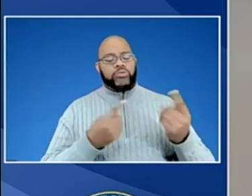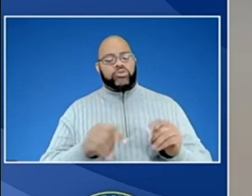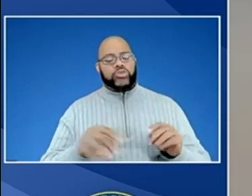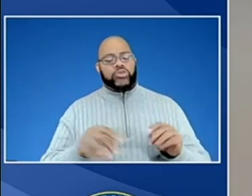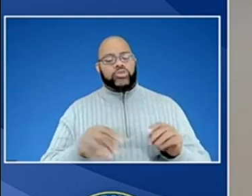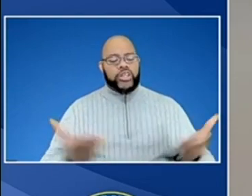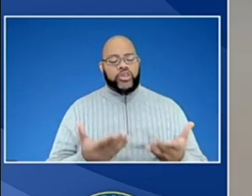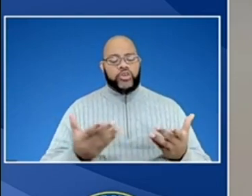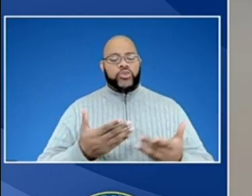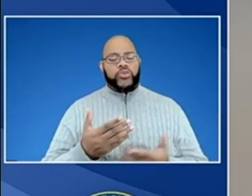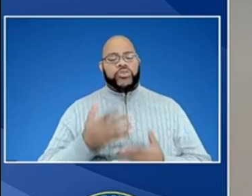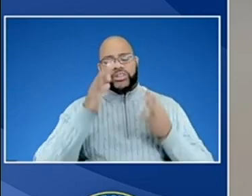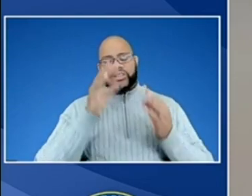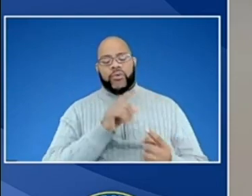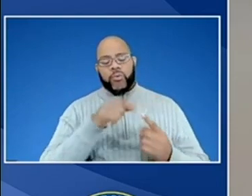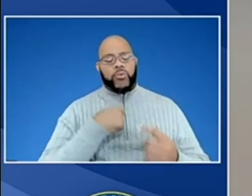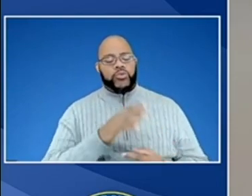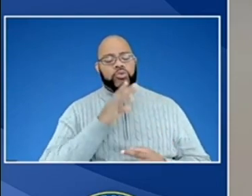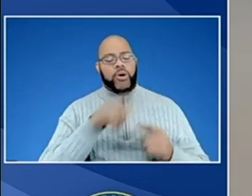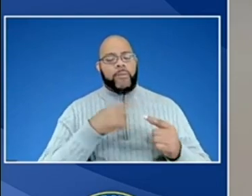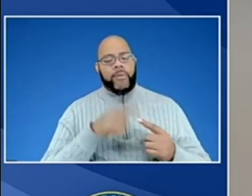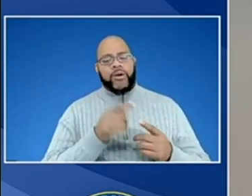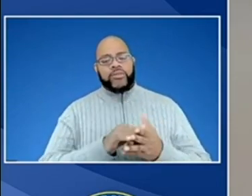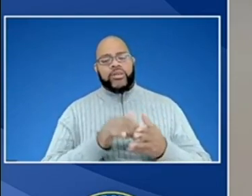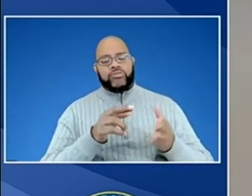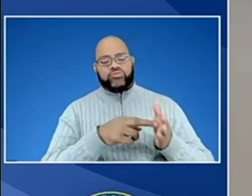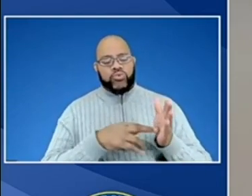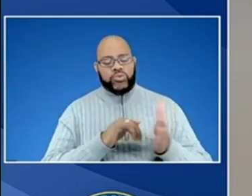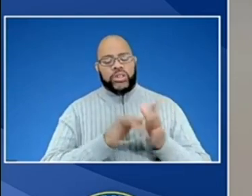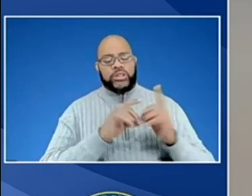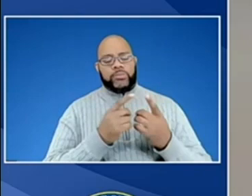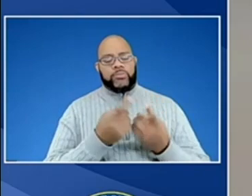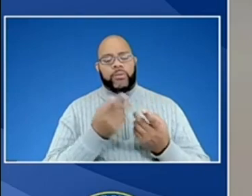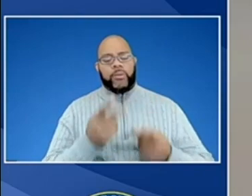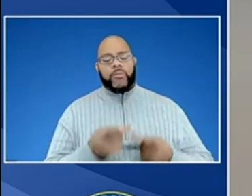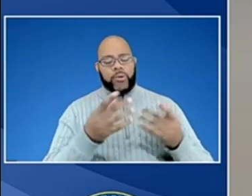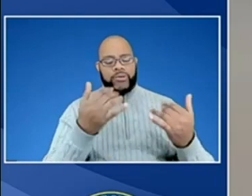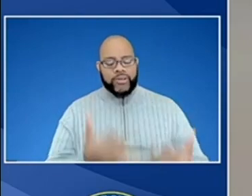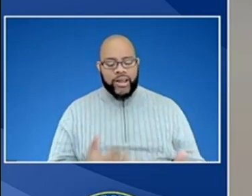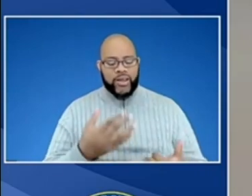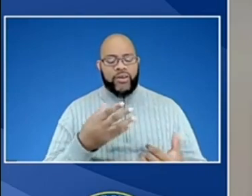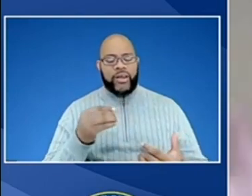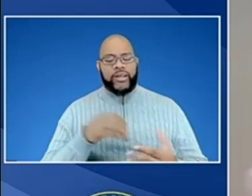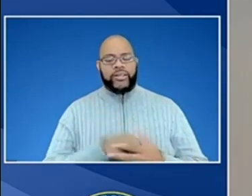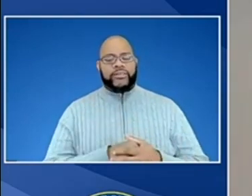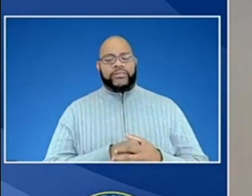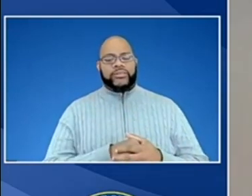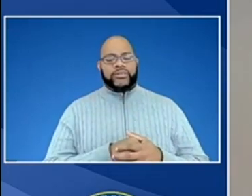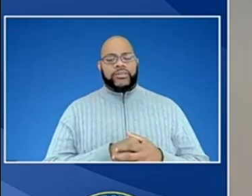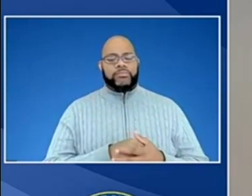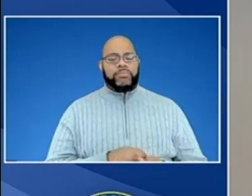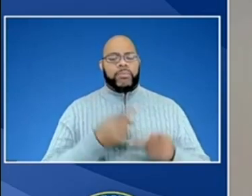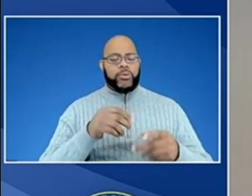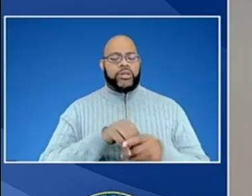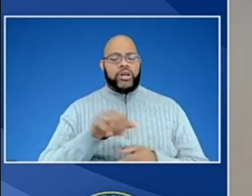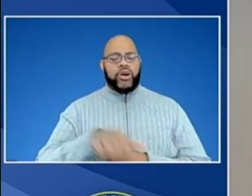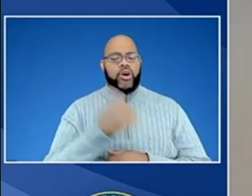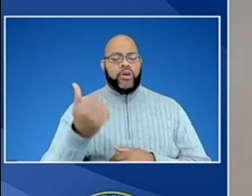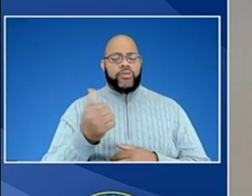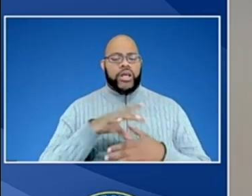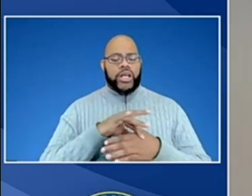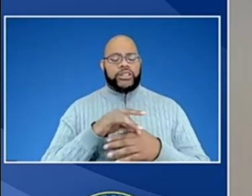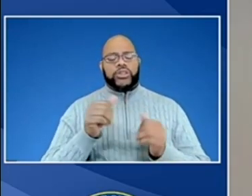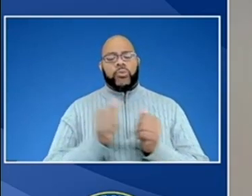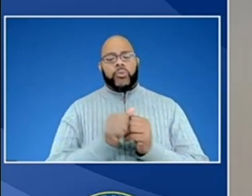here. Certainly when we talk about the regulations the department is proposing now and intends to propose, I think, in other contexts within